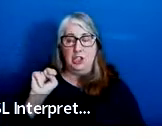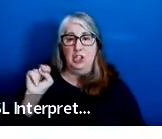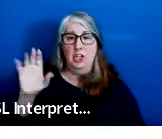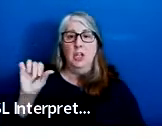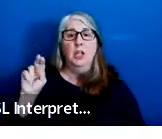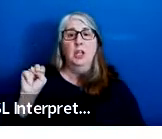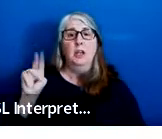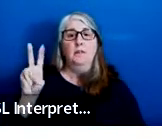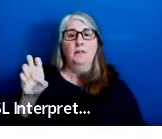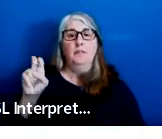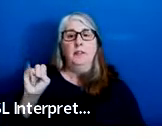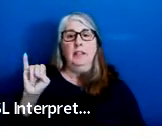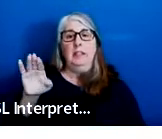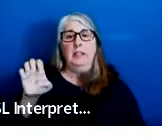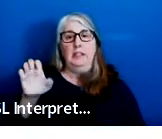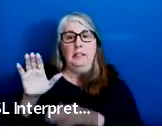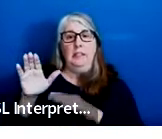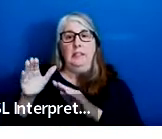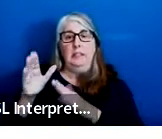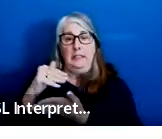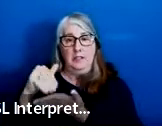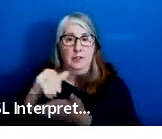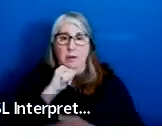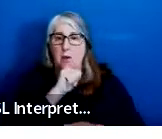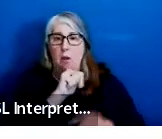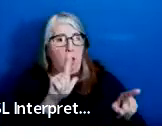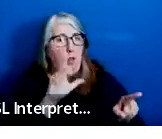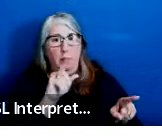4, just to be clear.